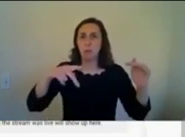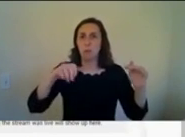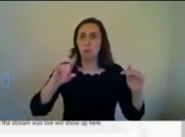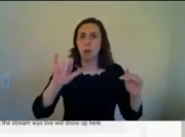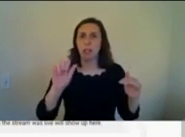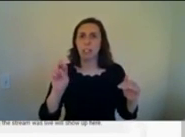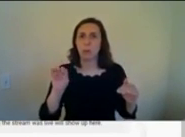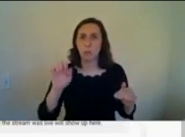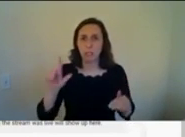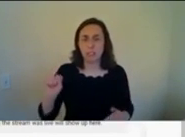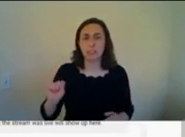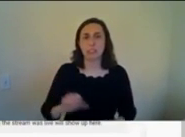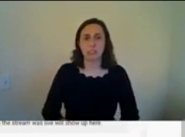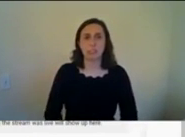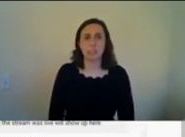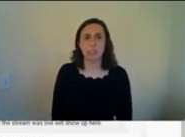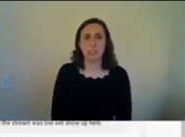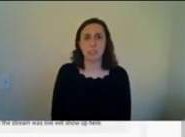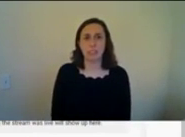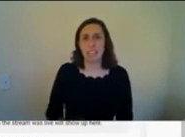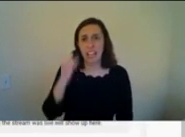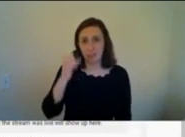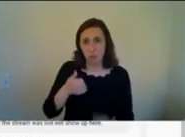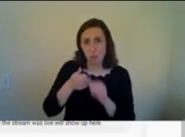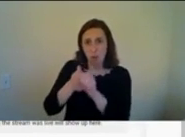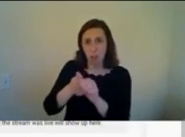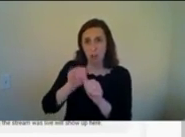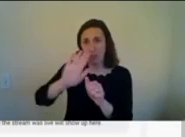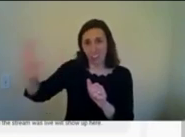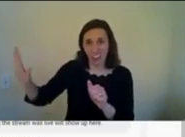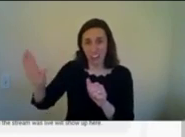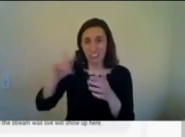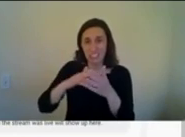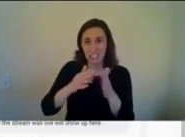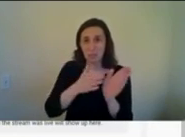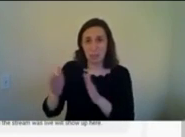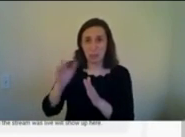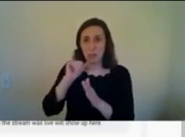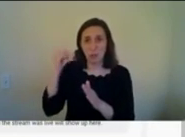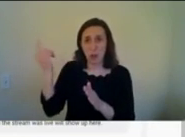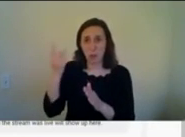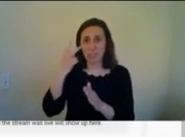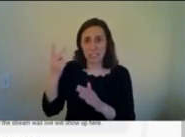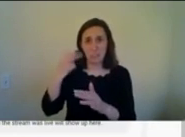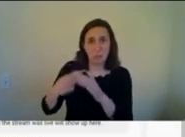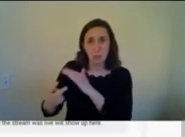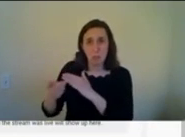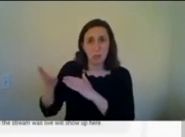previews. If you follow their study plan, it doesn't do as much of previewing on that. Or at least I haven't seen a